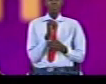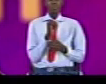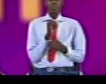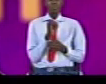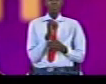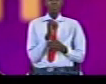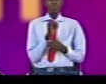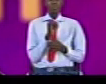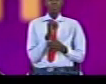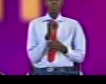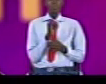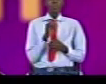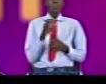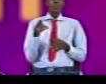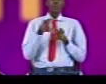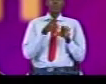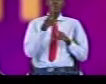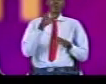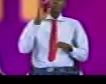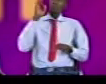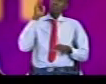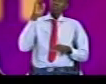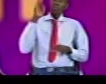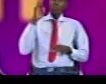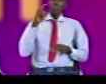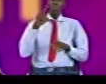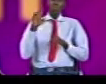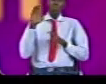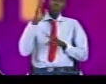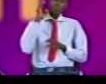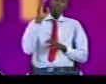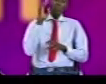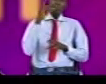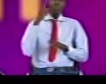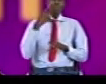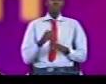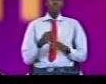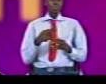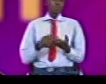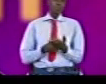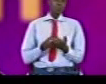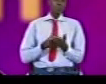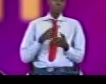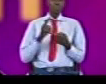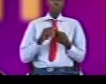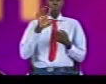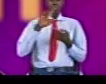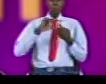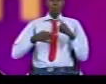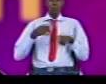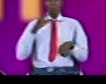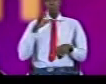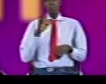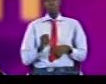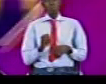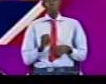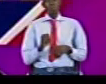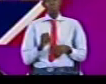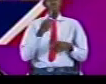Are you involved in preaching the gospel to a neighbor, to your